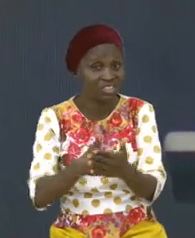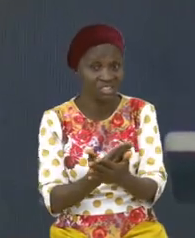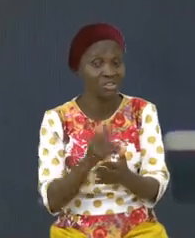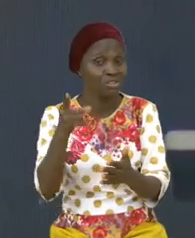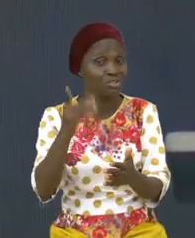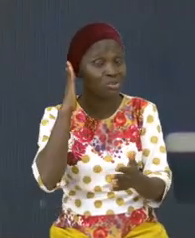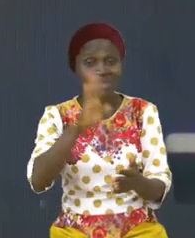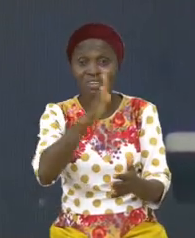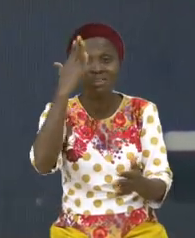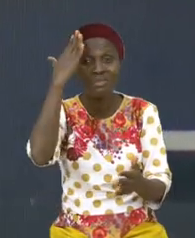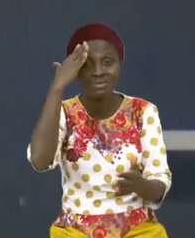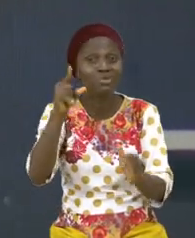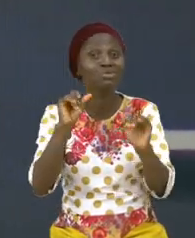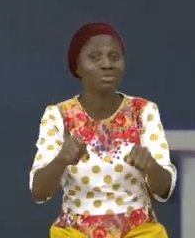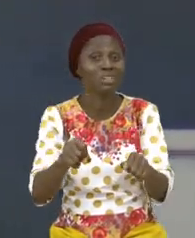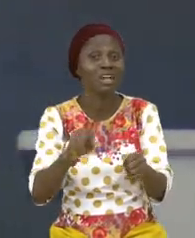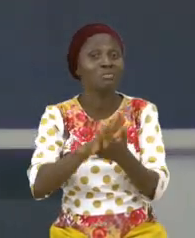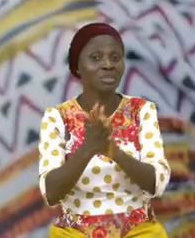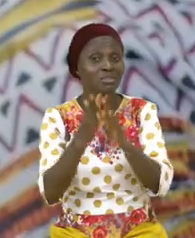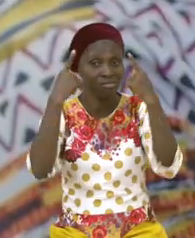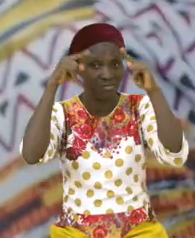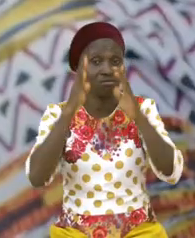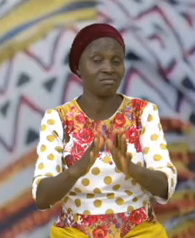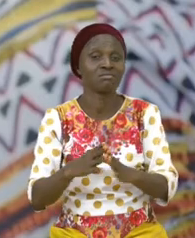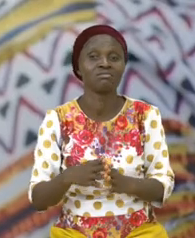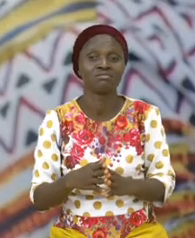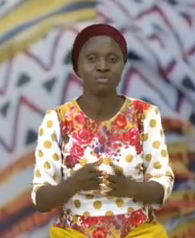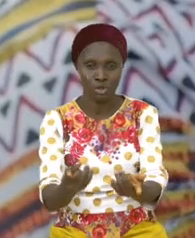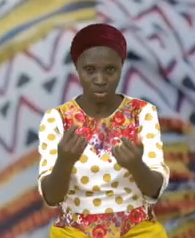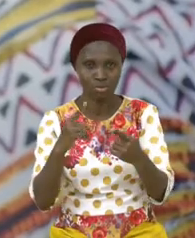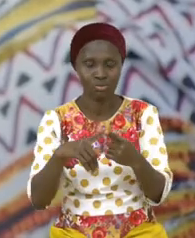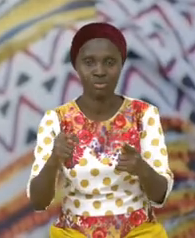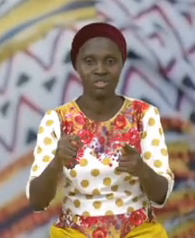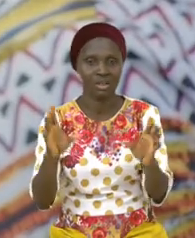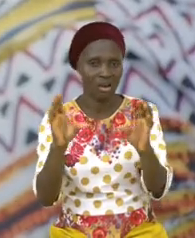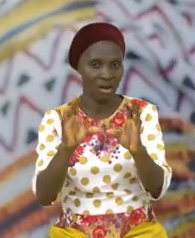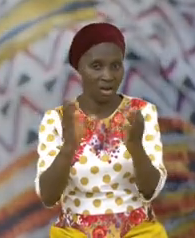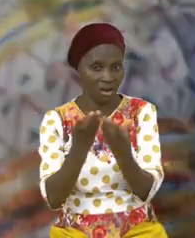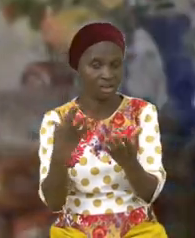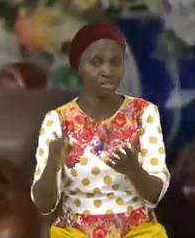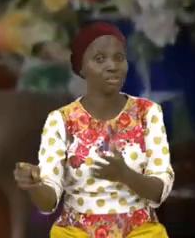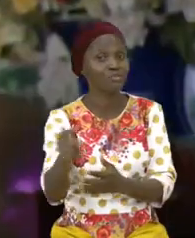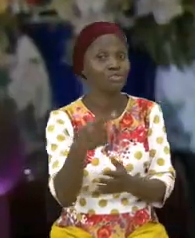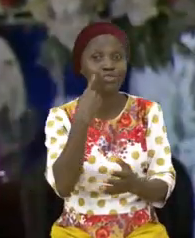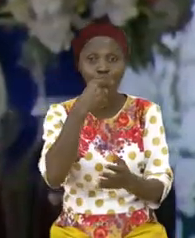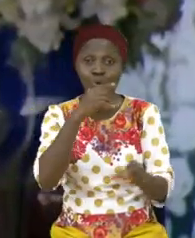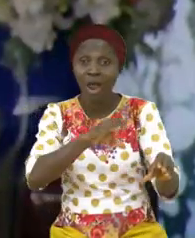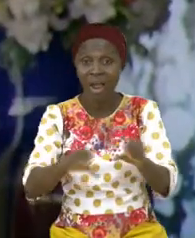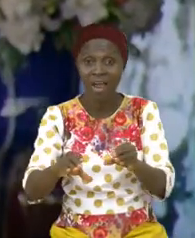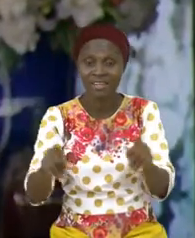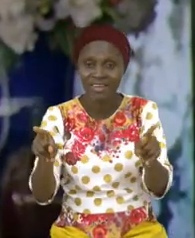never know you can be an achiever. Come to the class of those who act